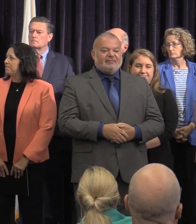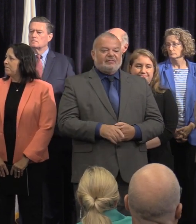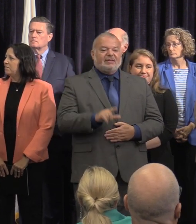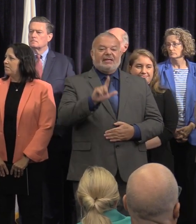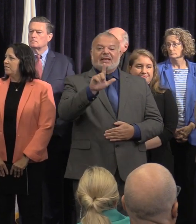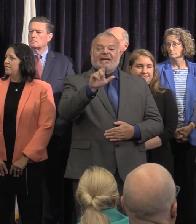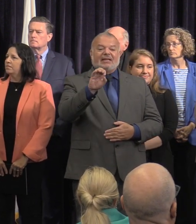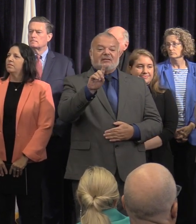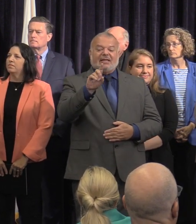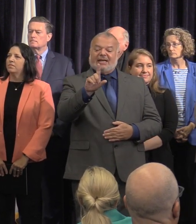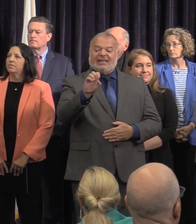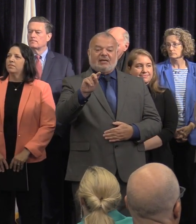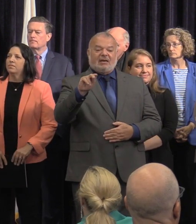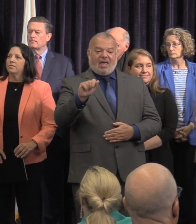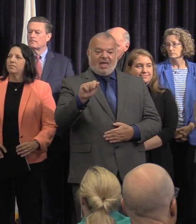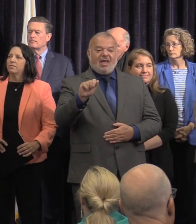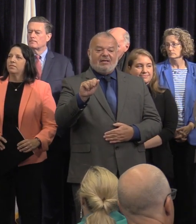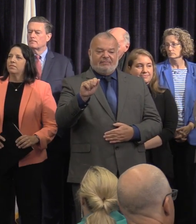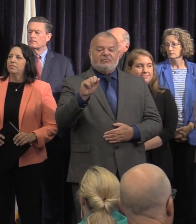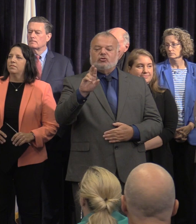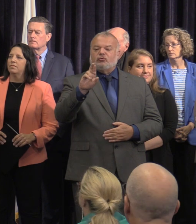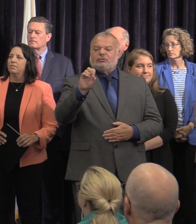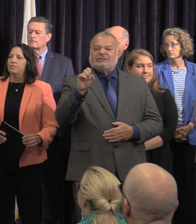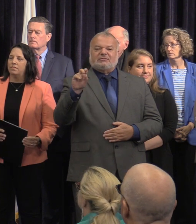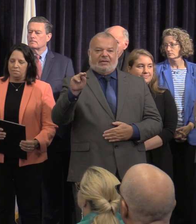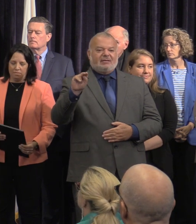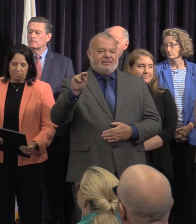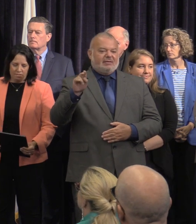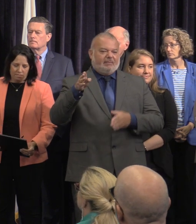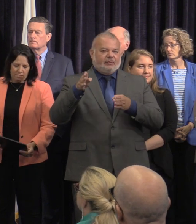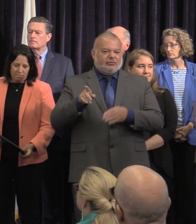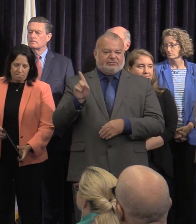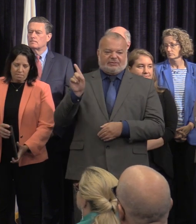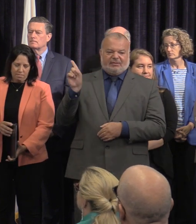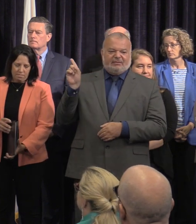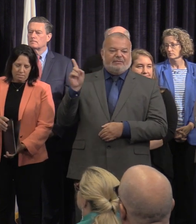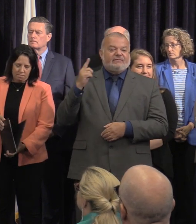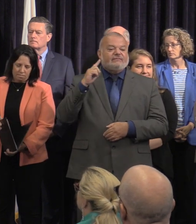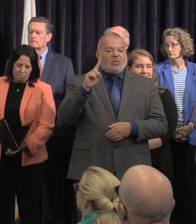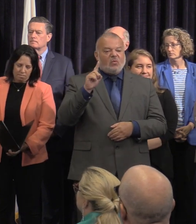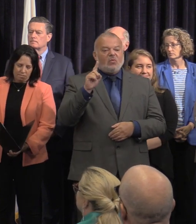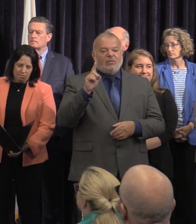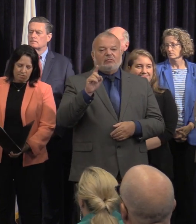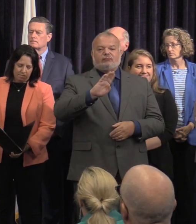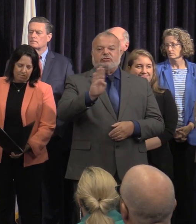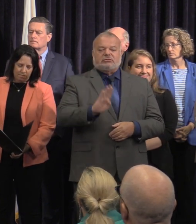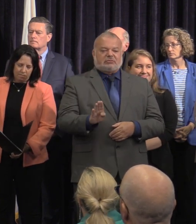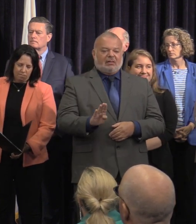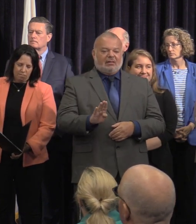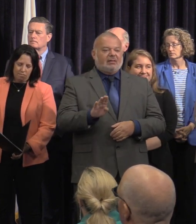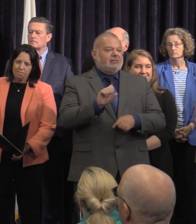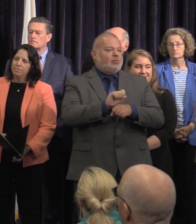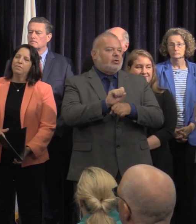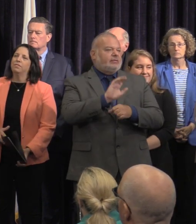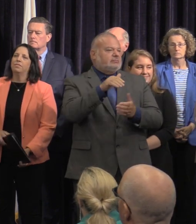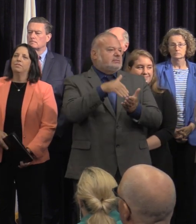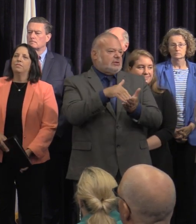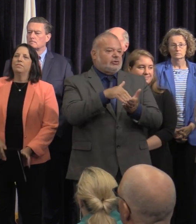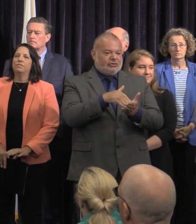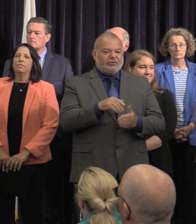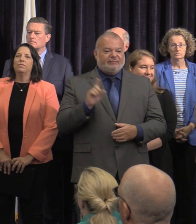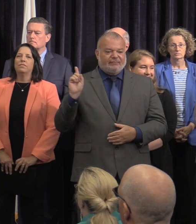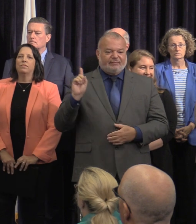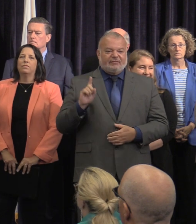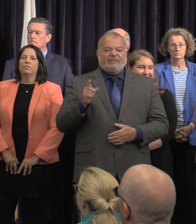Center. Joining us as well, our Secretary of Housing and Livable Communities, Ed Augustus. Secretary of Health and Human